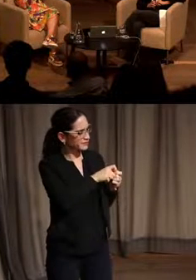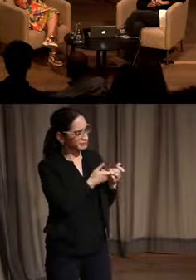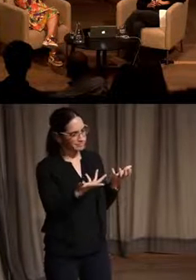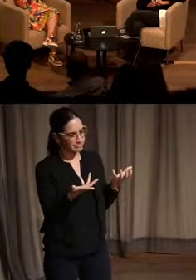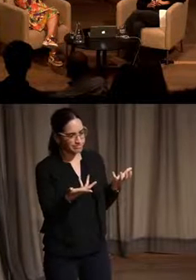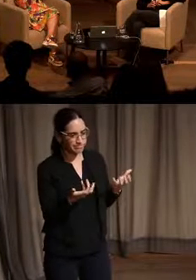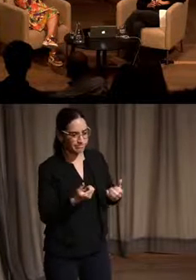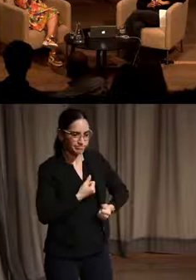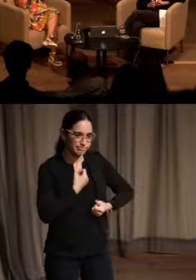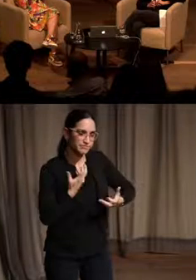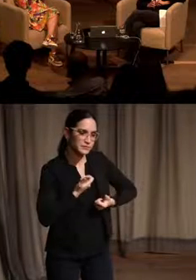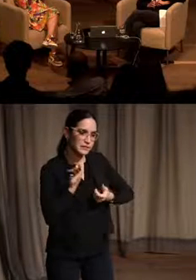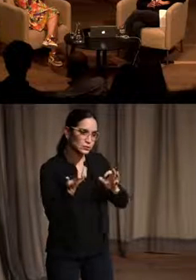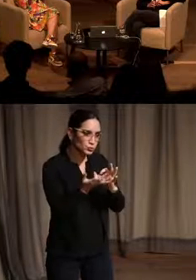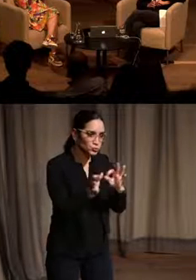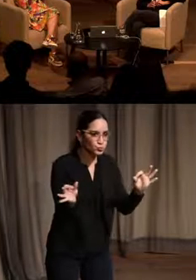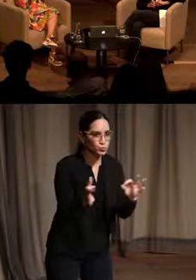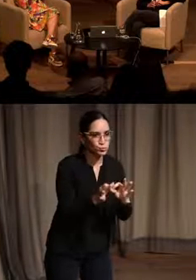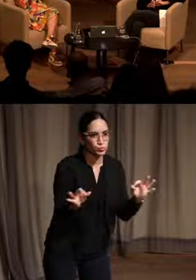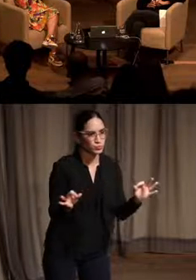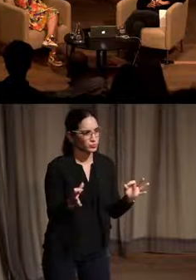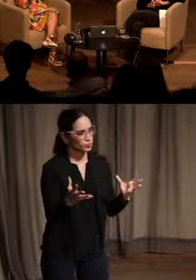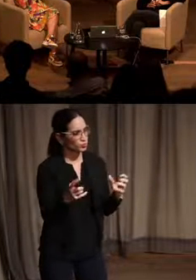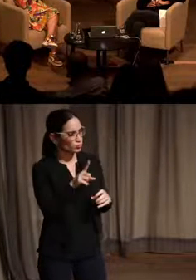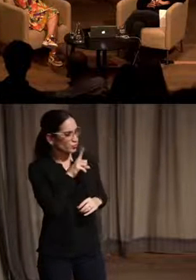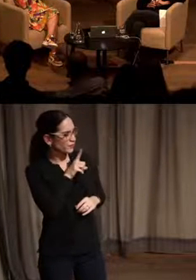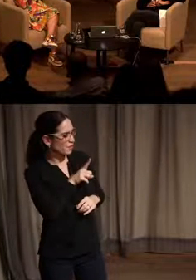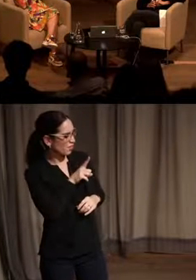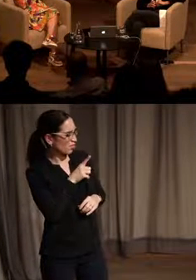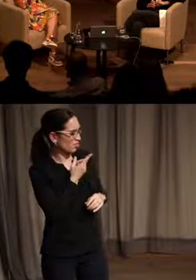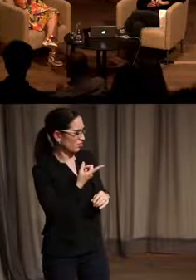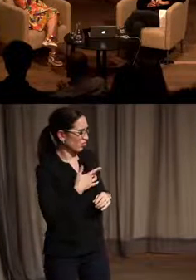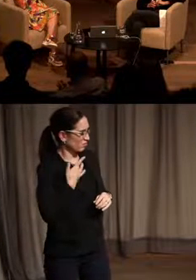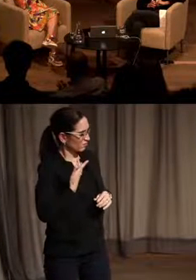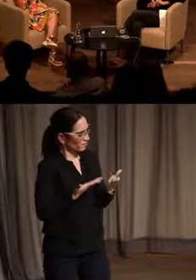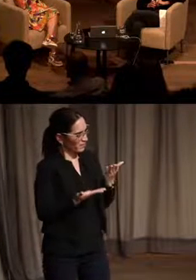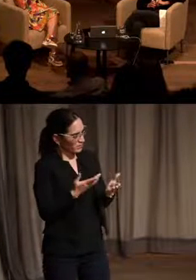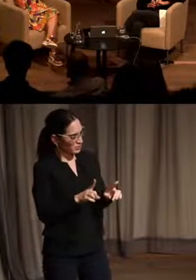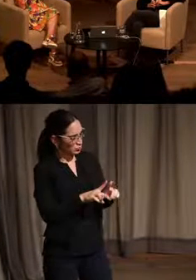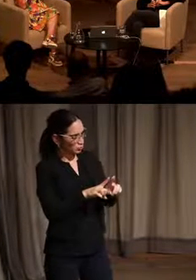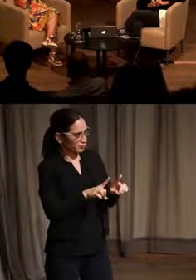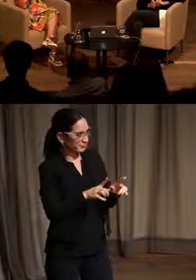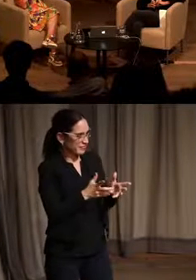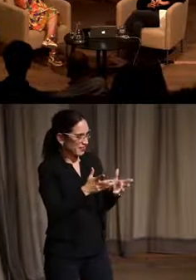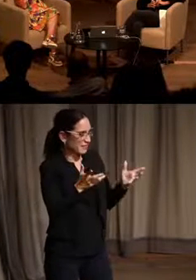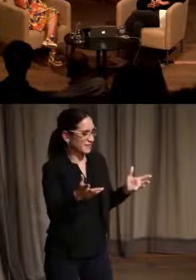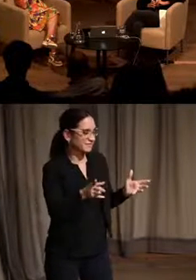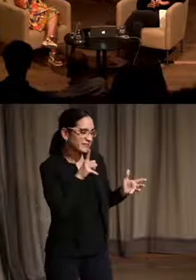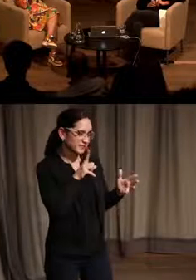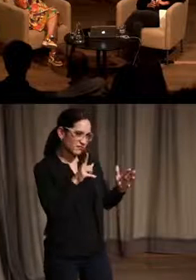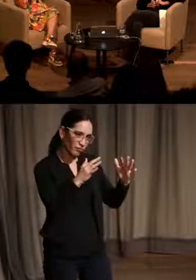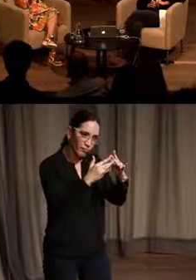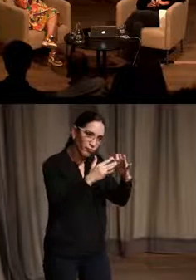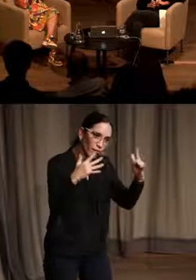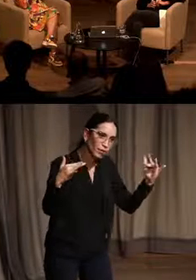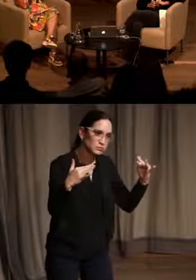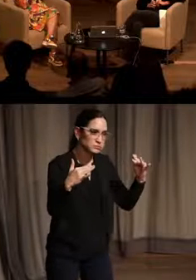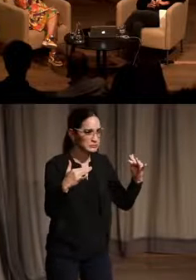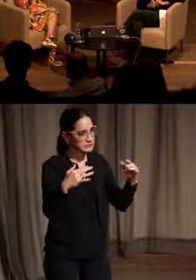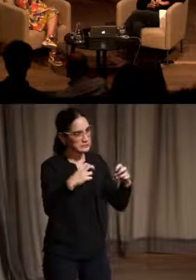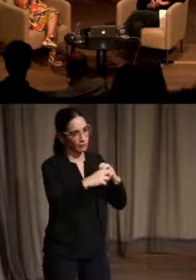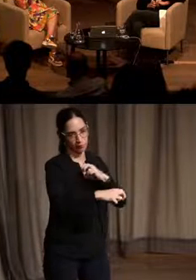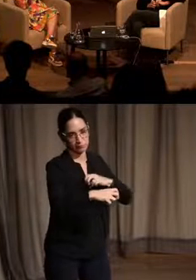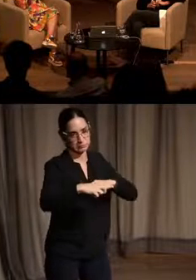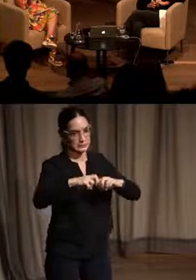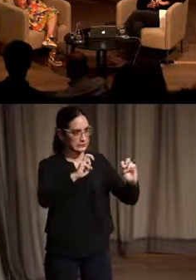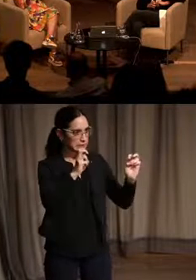this is too difficult a topic to tackle. I know that it's polarizing. We know it's polarizing. We know it's difficult. And we